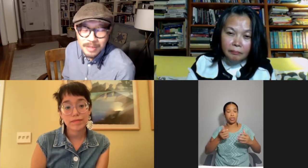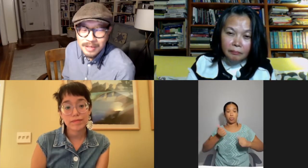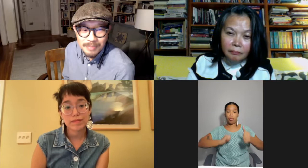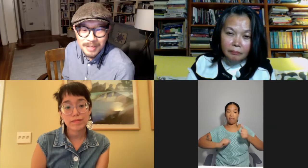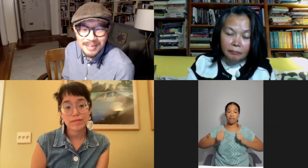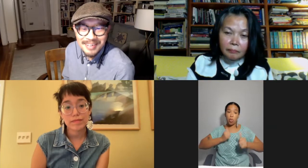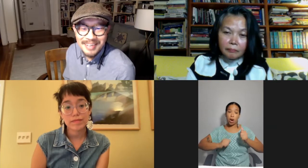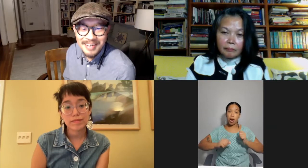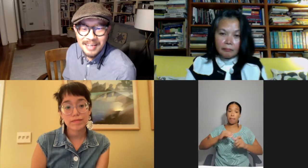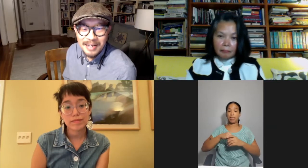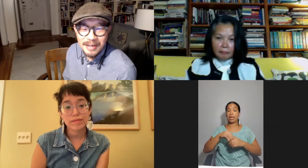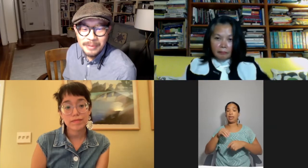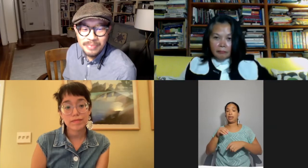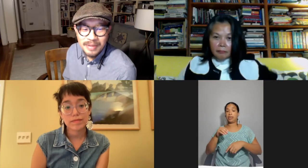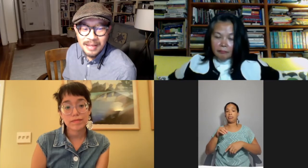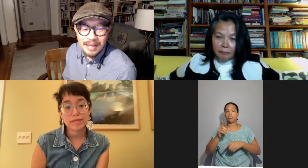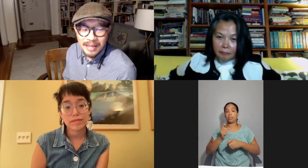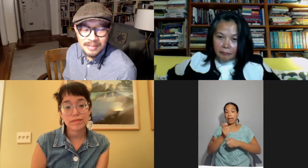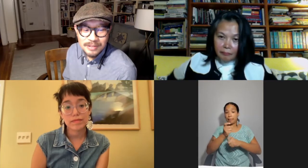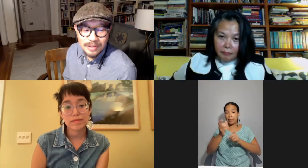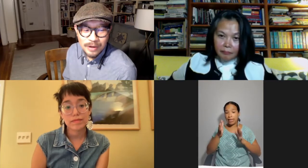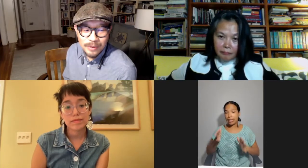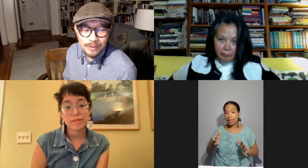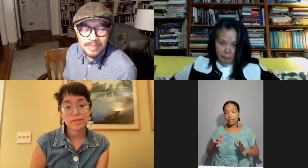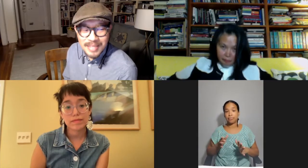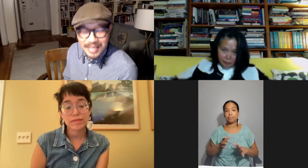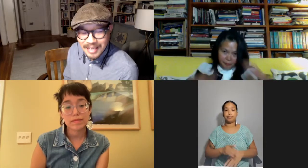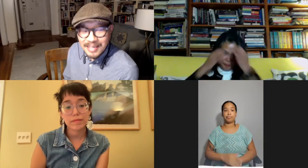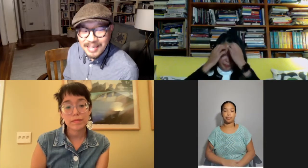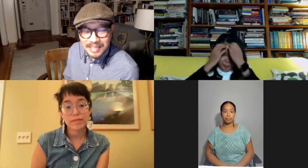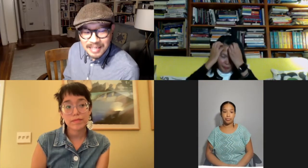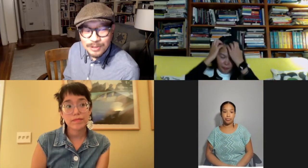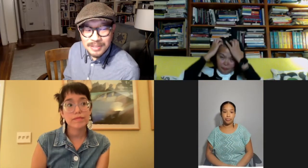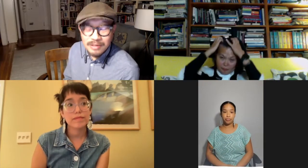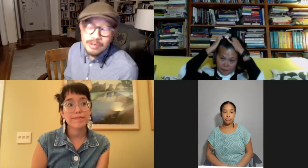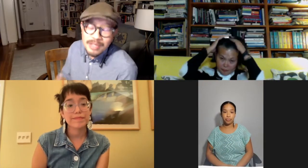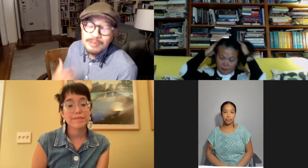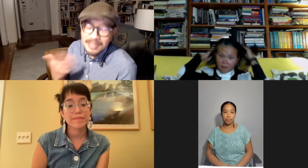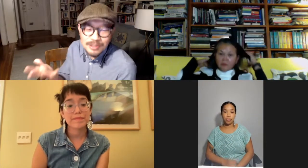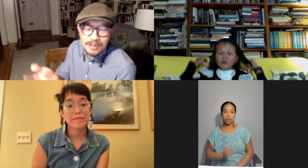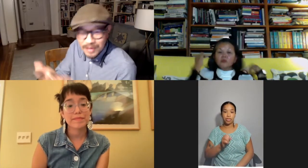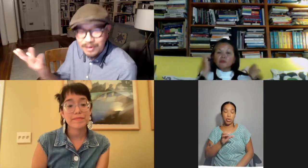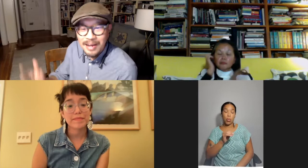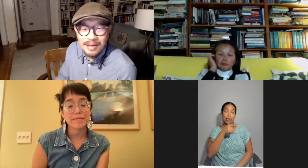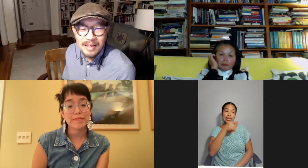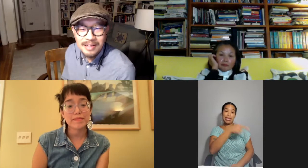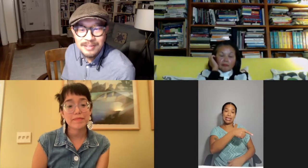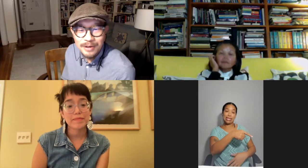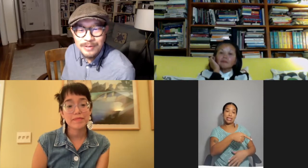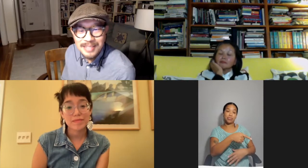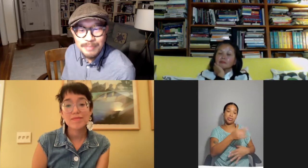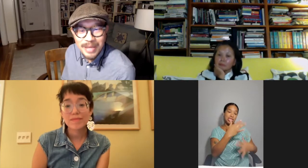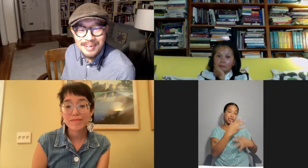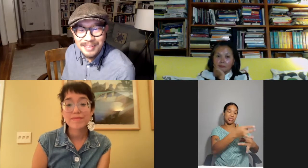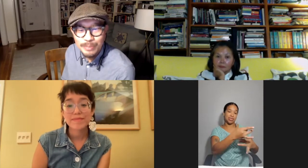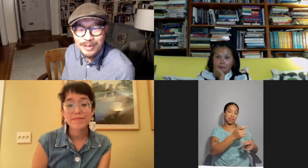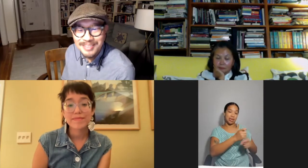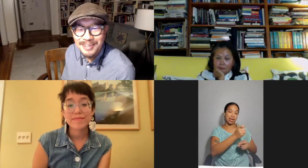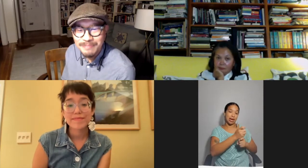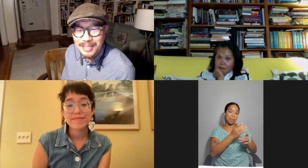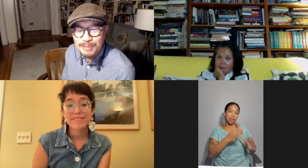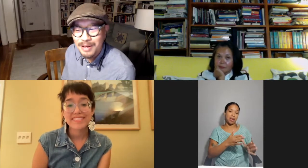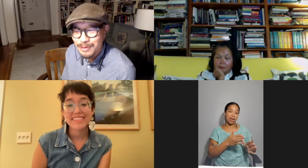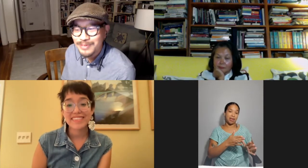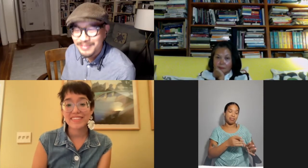business or be a comedian. And so he was an interesting figure, and so he's embedded in the book.